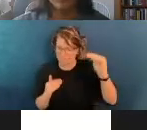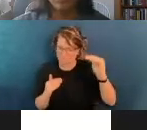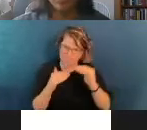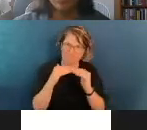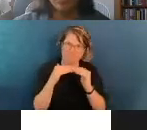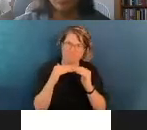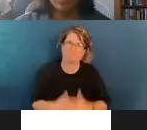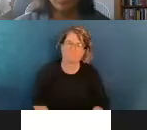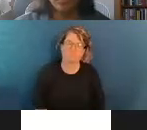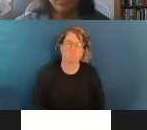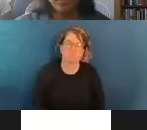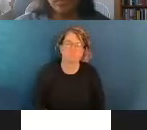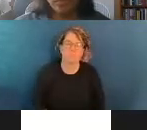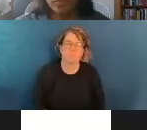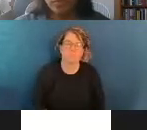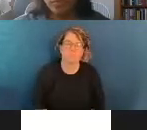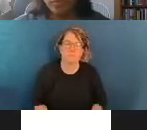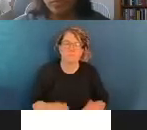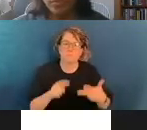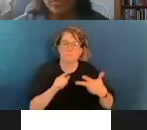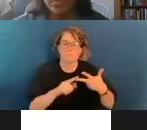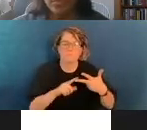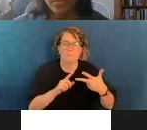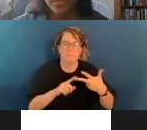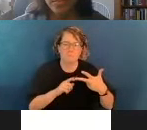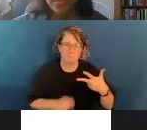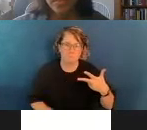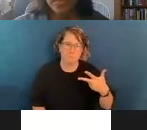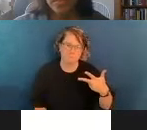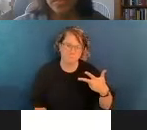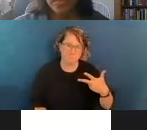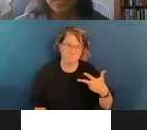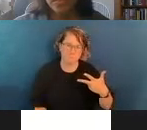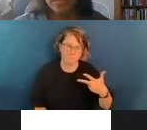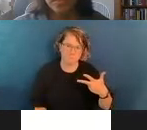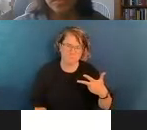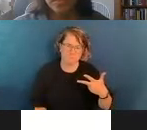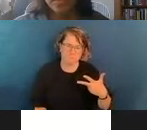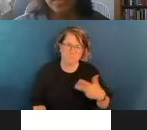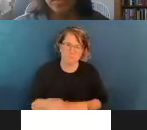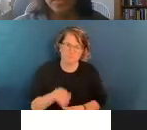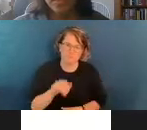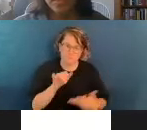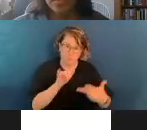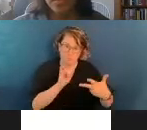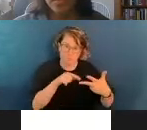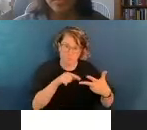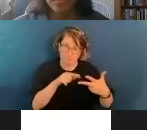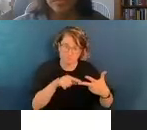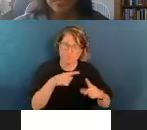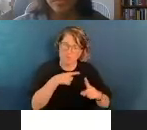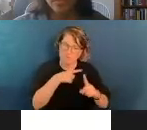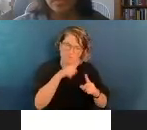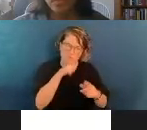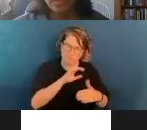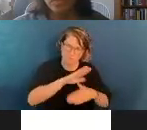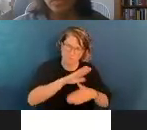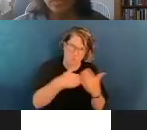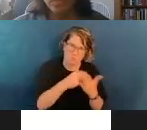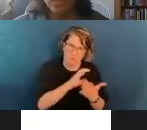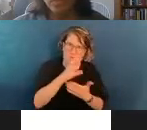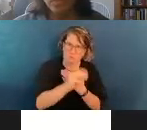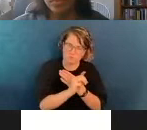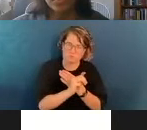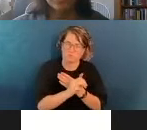So moving to Module 3, within that particular module, and indeed within the whole curriculum, there is a heavy